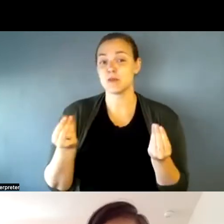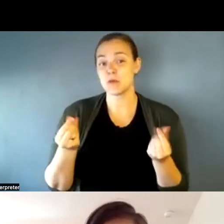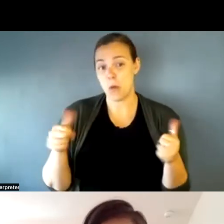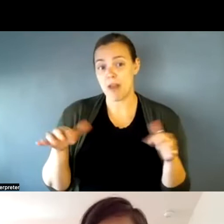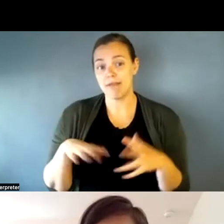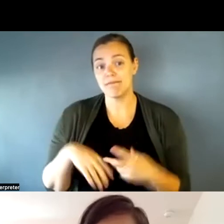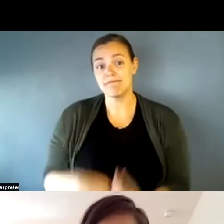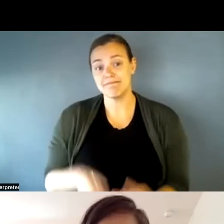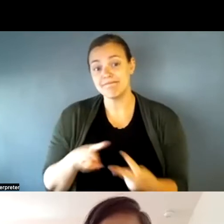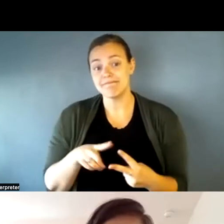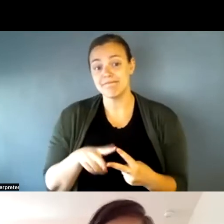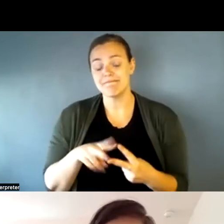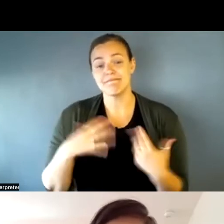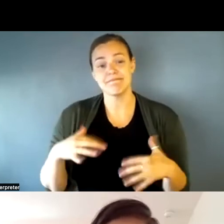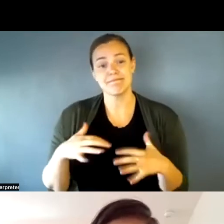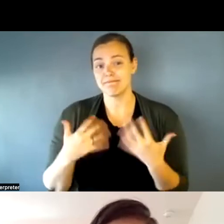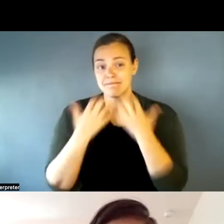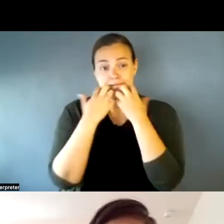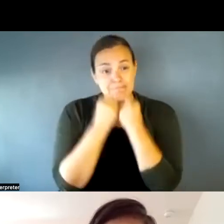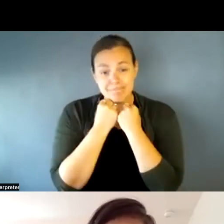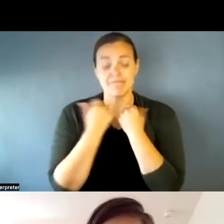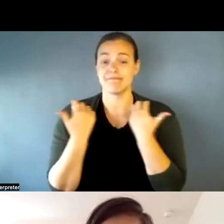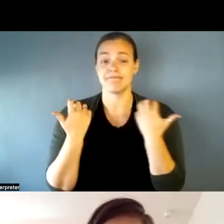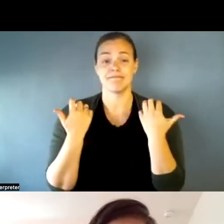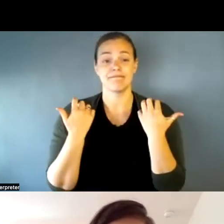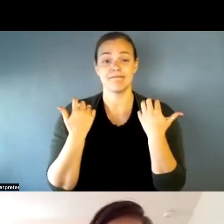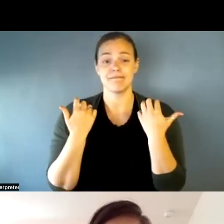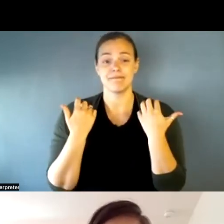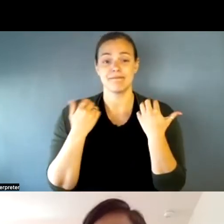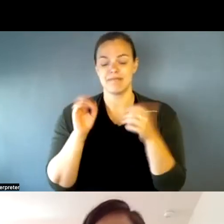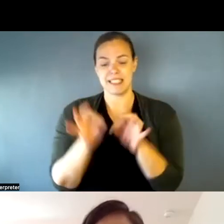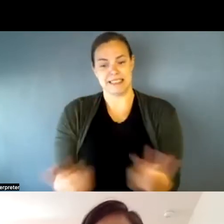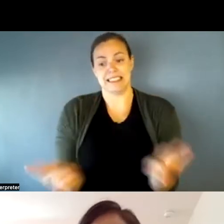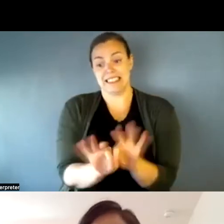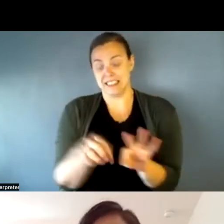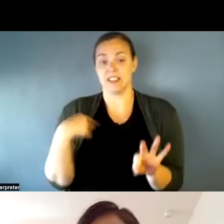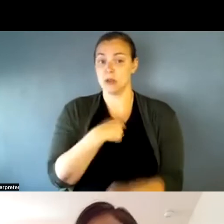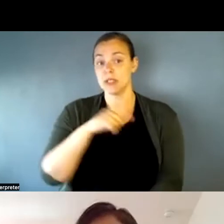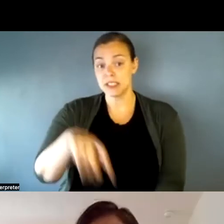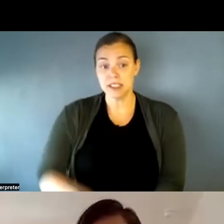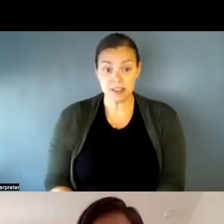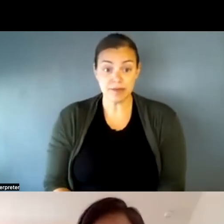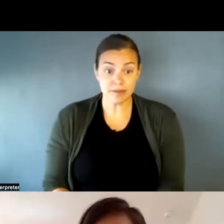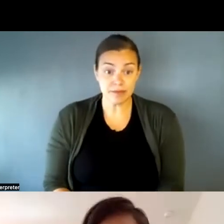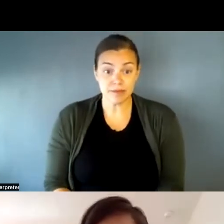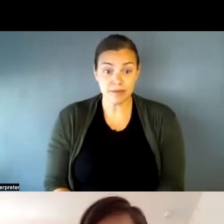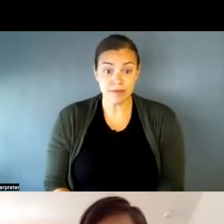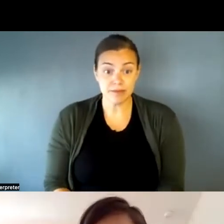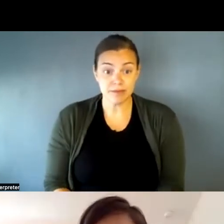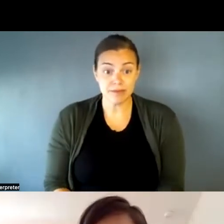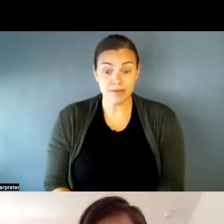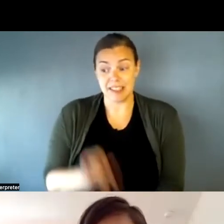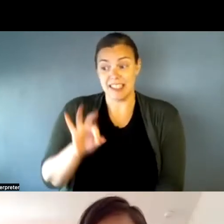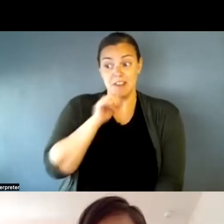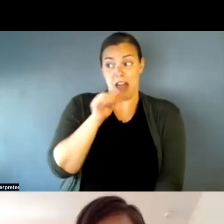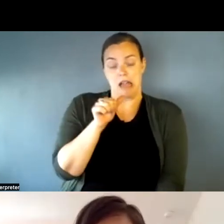those things as holding, kind of like being the thing we need, or else it's not going to look